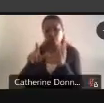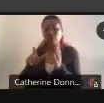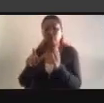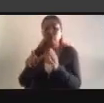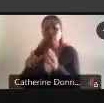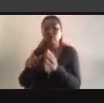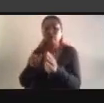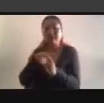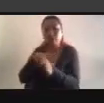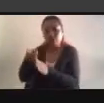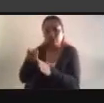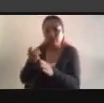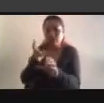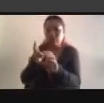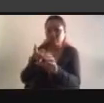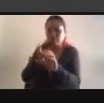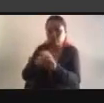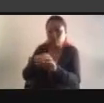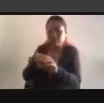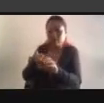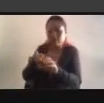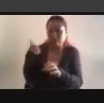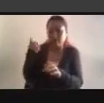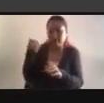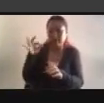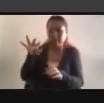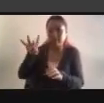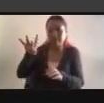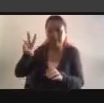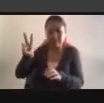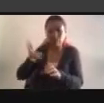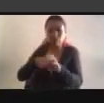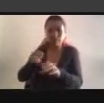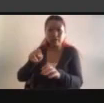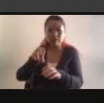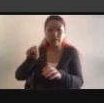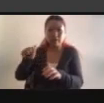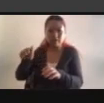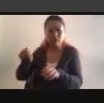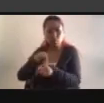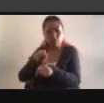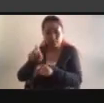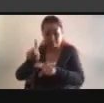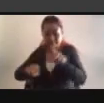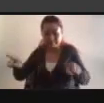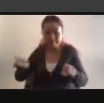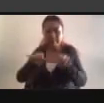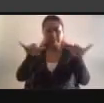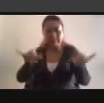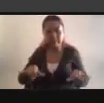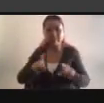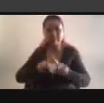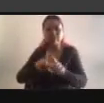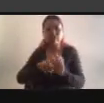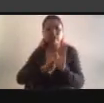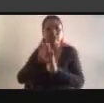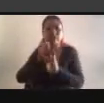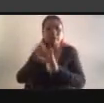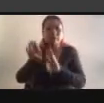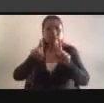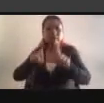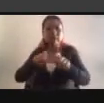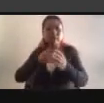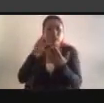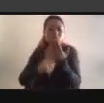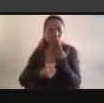1986. She has worked on so many different systems and so many different development and test projects. It's